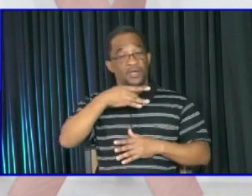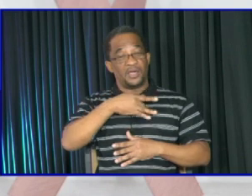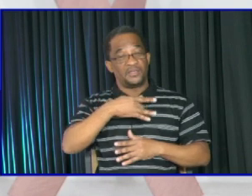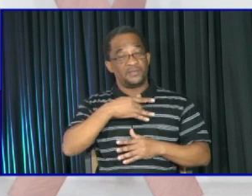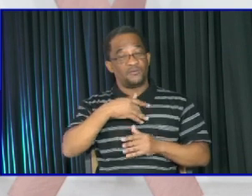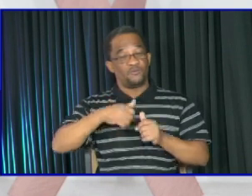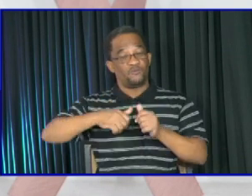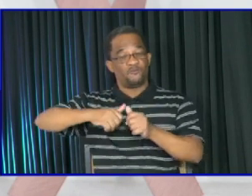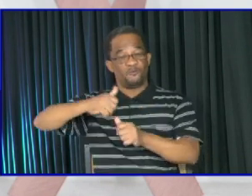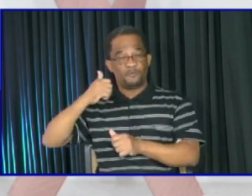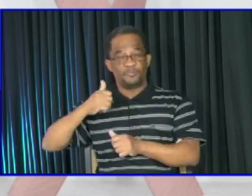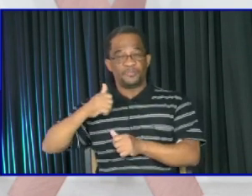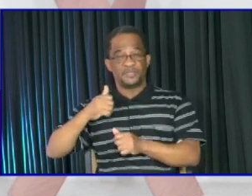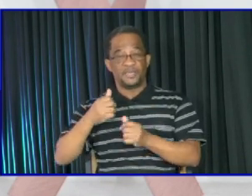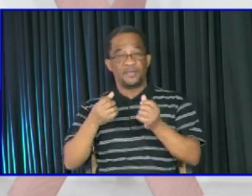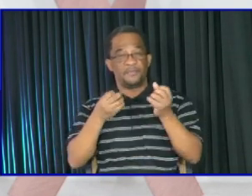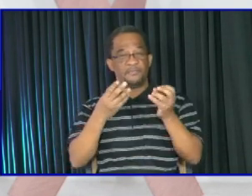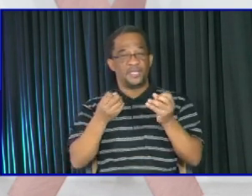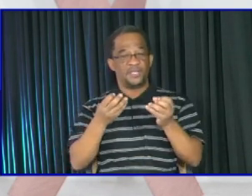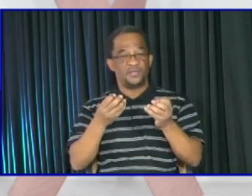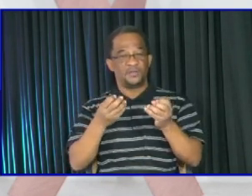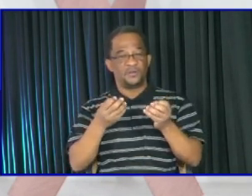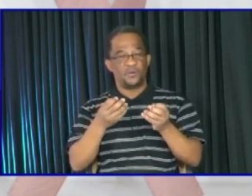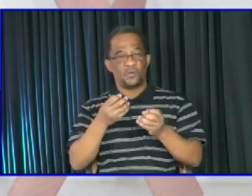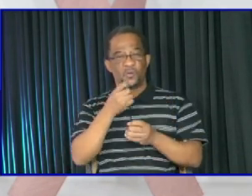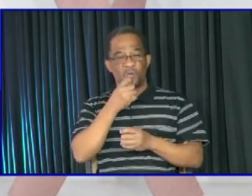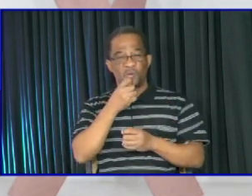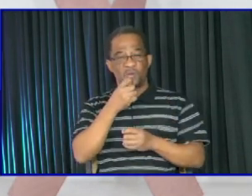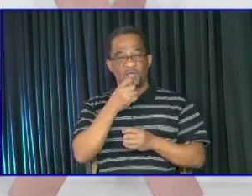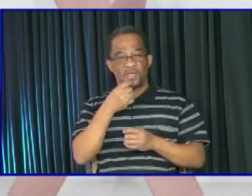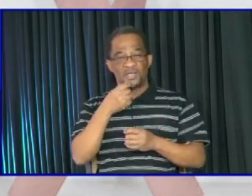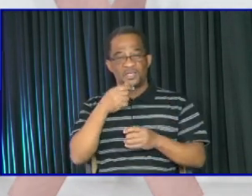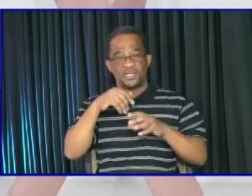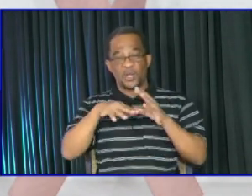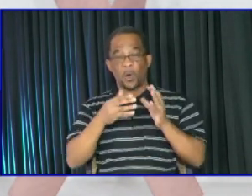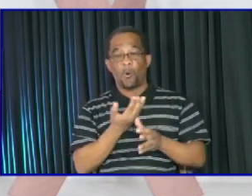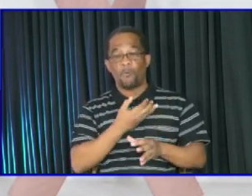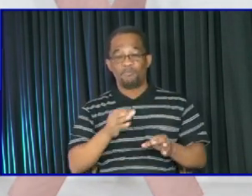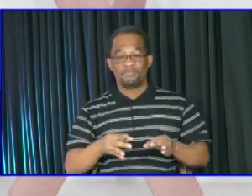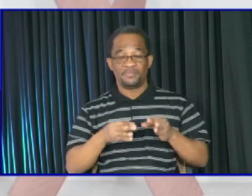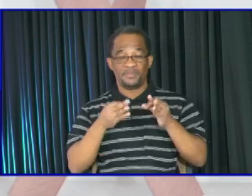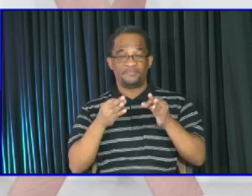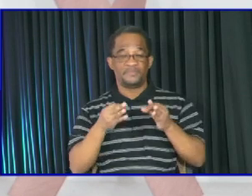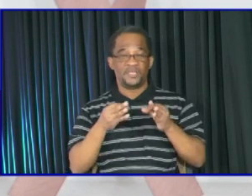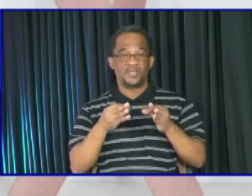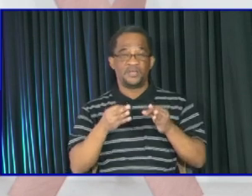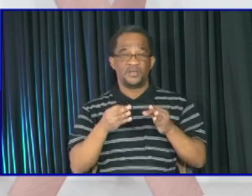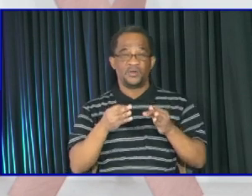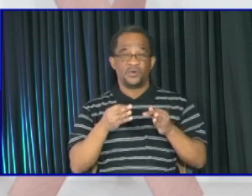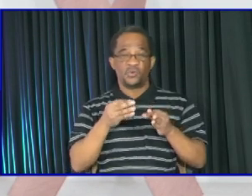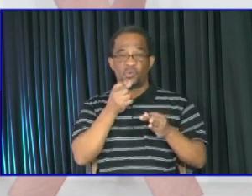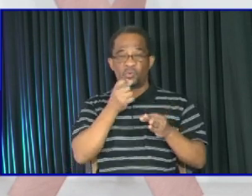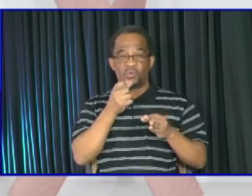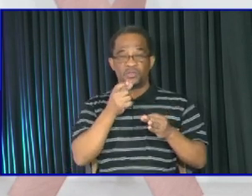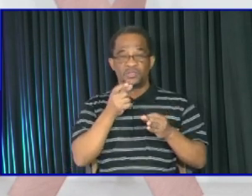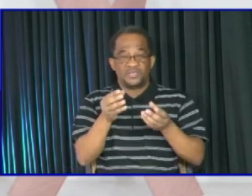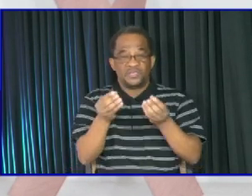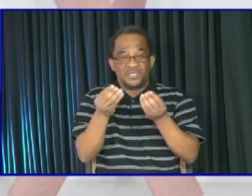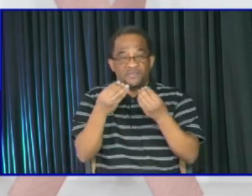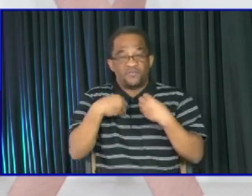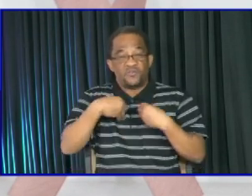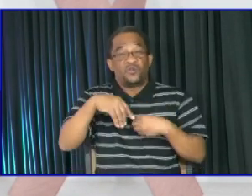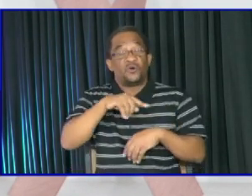There are many who, Almighty Father, who surround us, who you have sent with a word